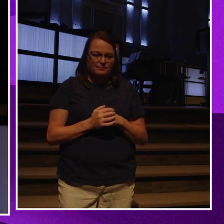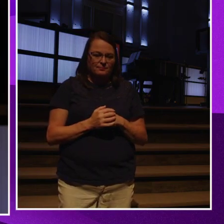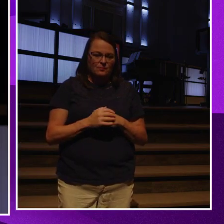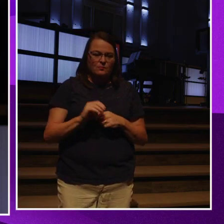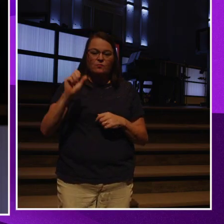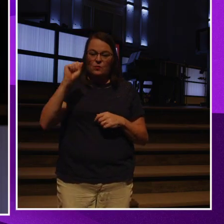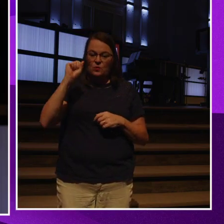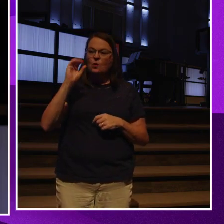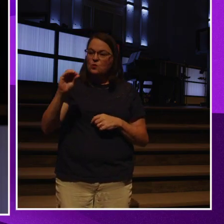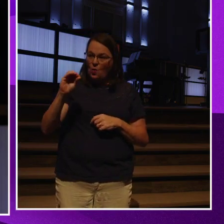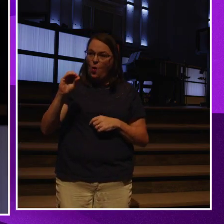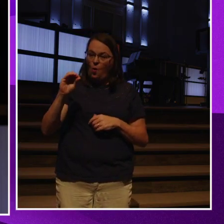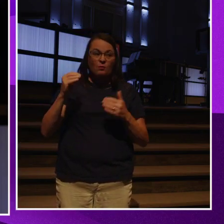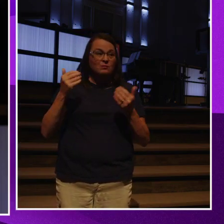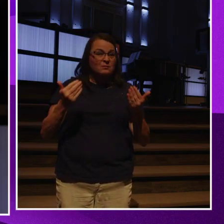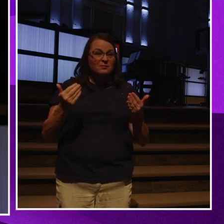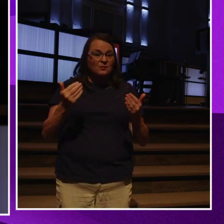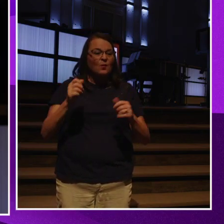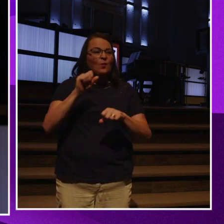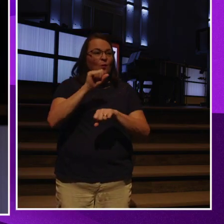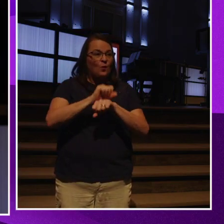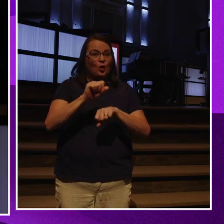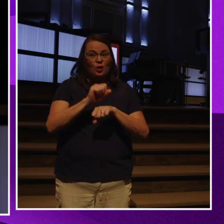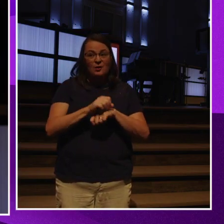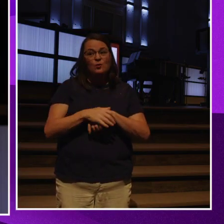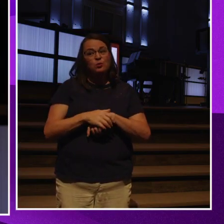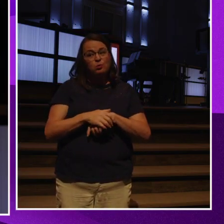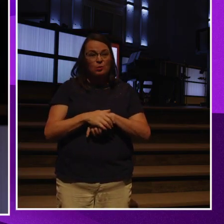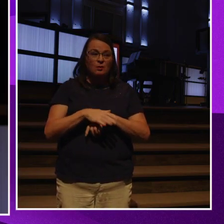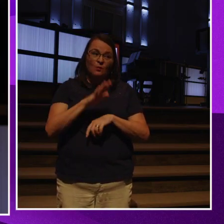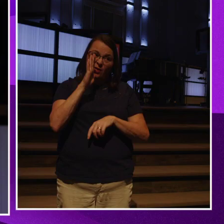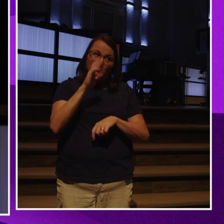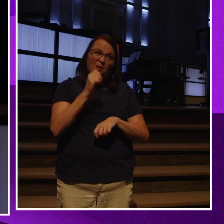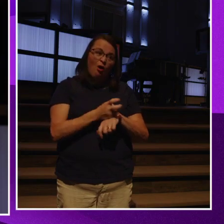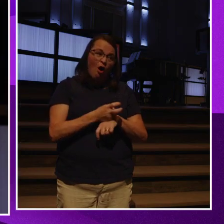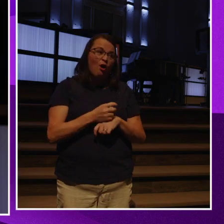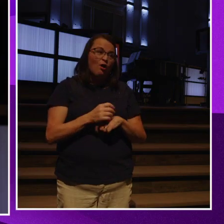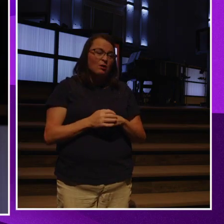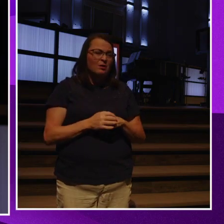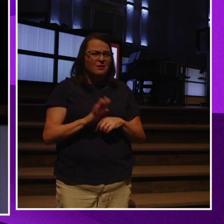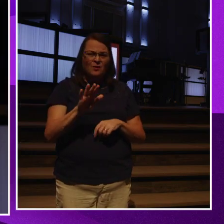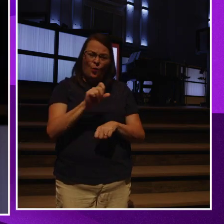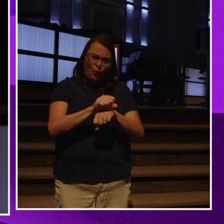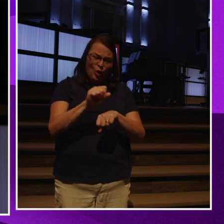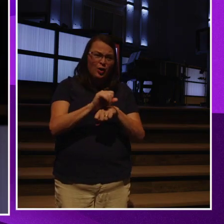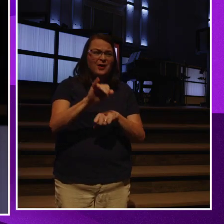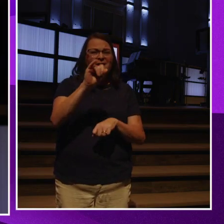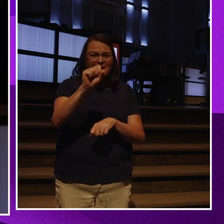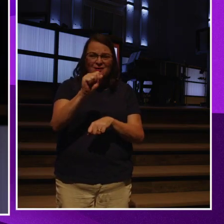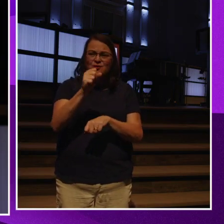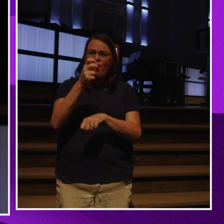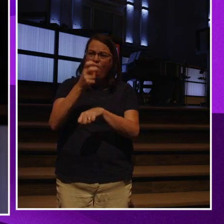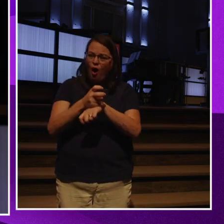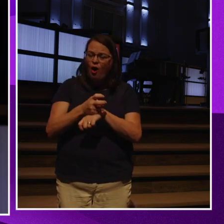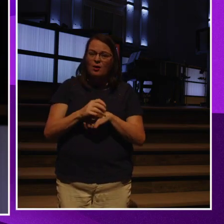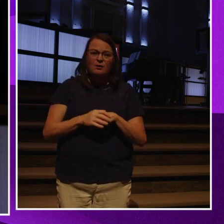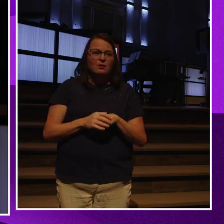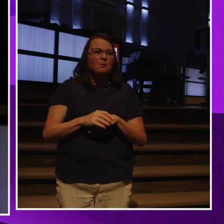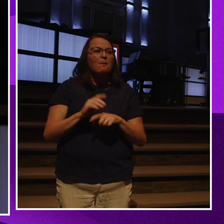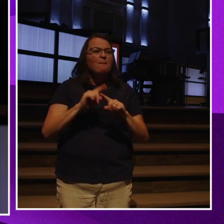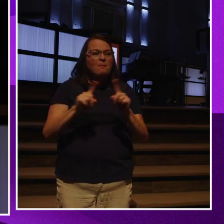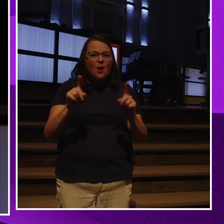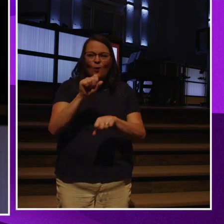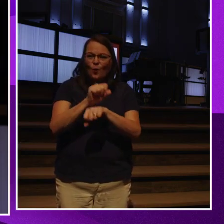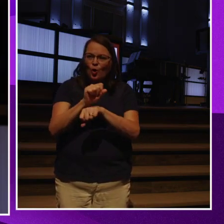So the work, it's going to be hard. Work is hard. Work is good for you.